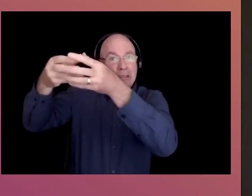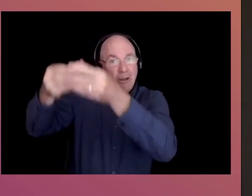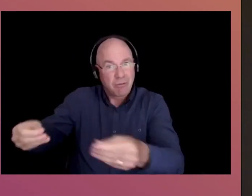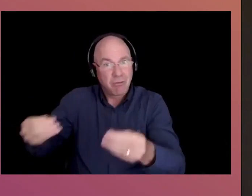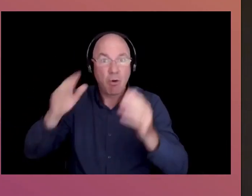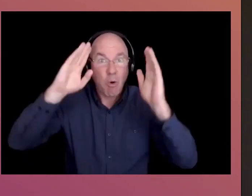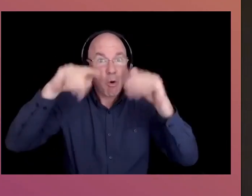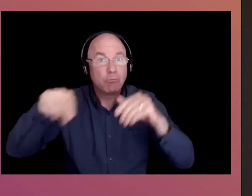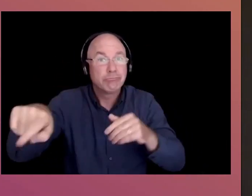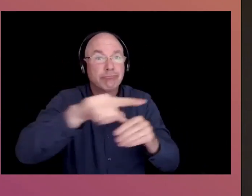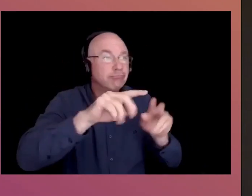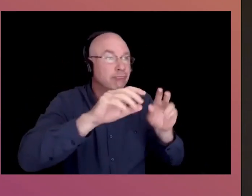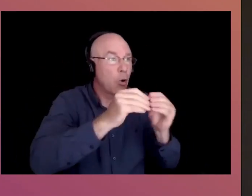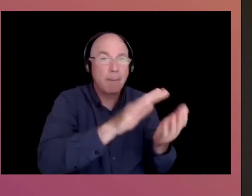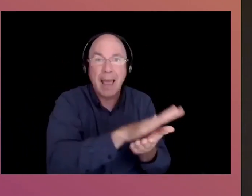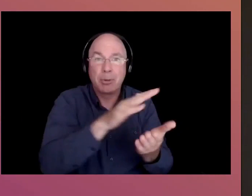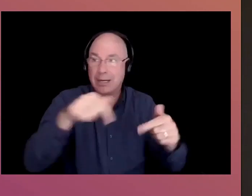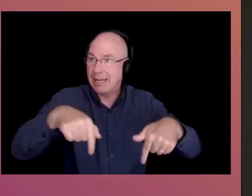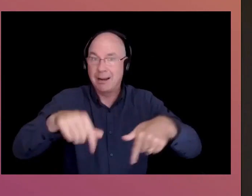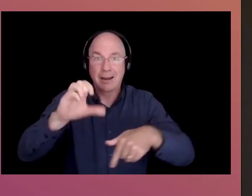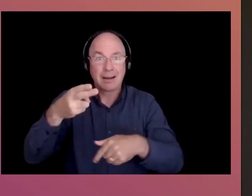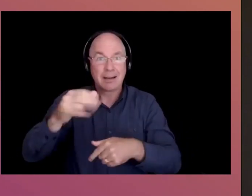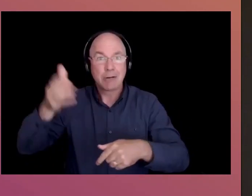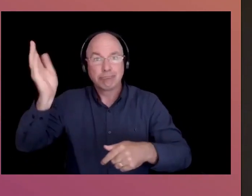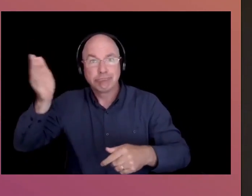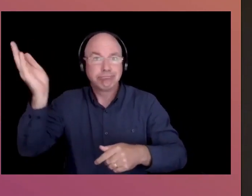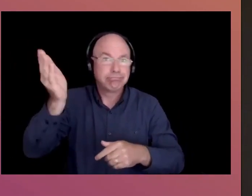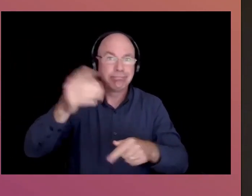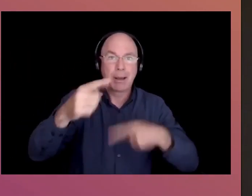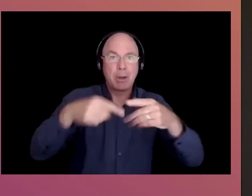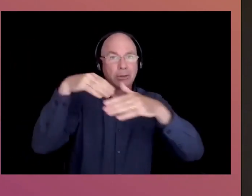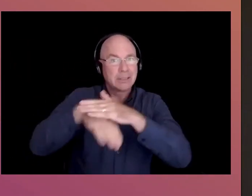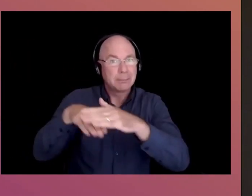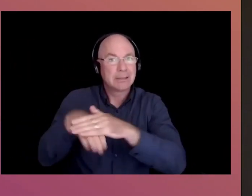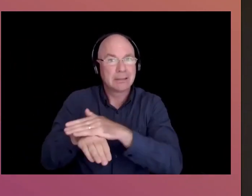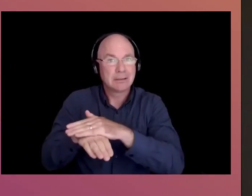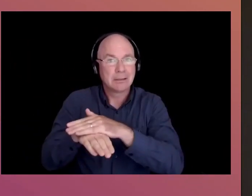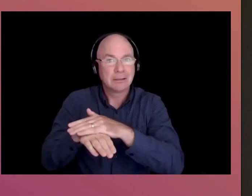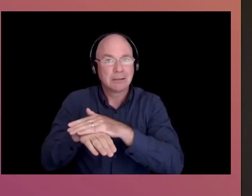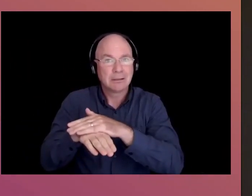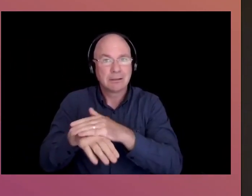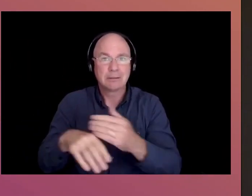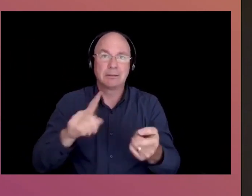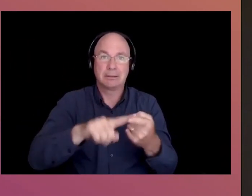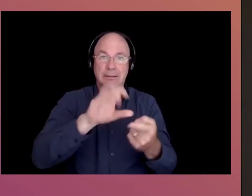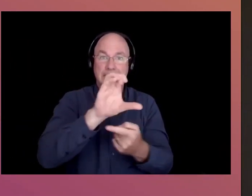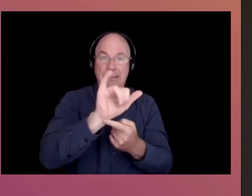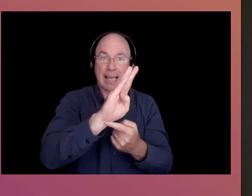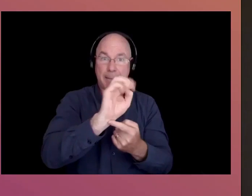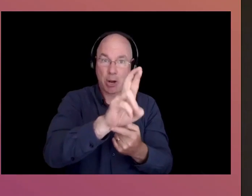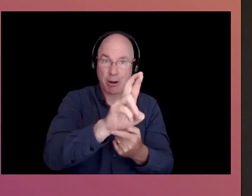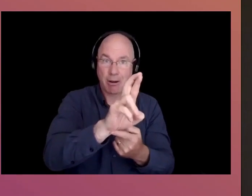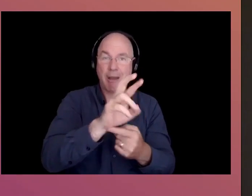and more paper at CHI focusing on accessibility, both for cyber and real world.